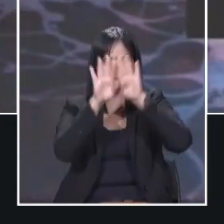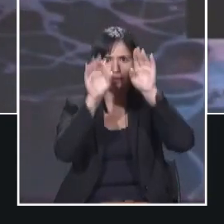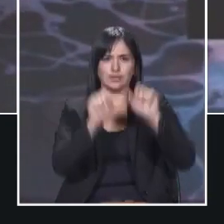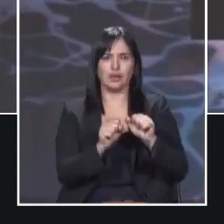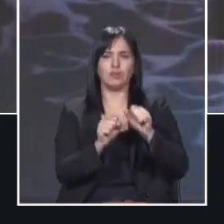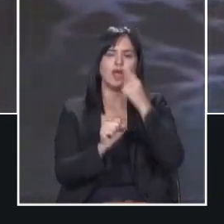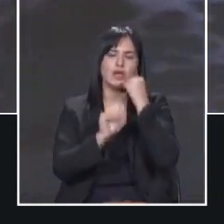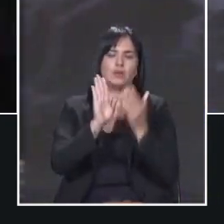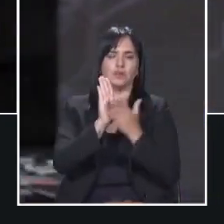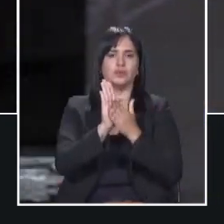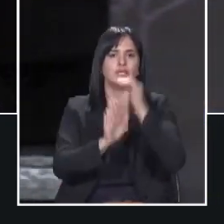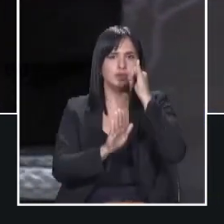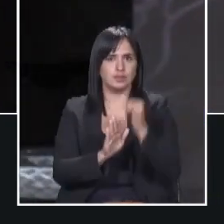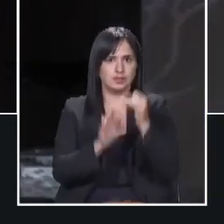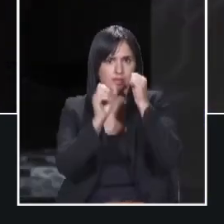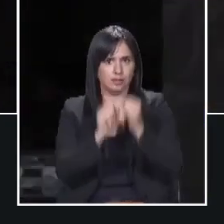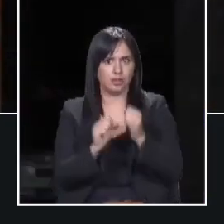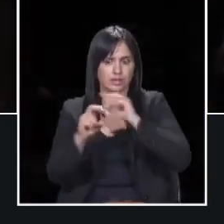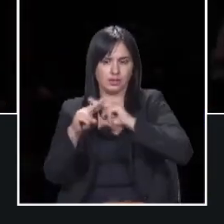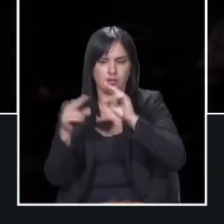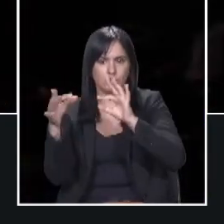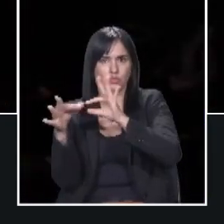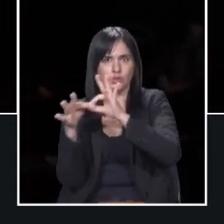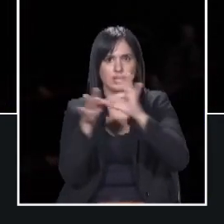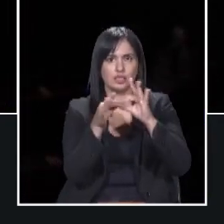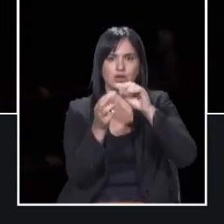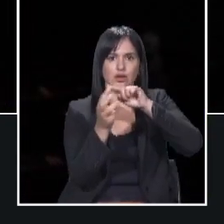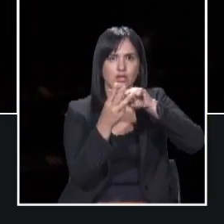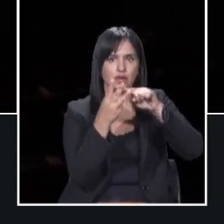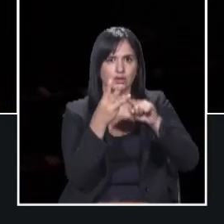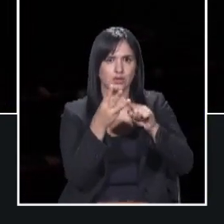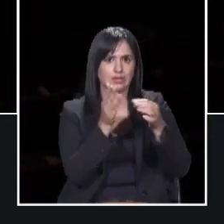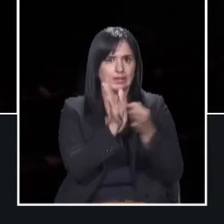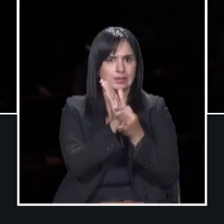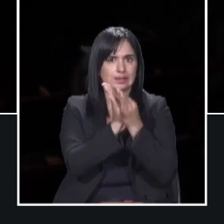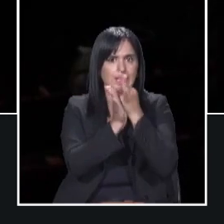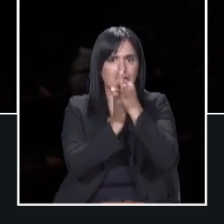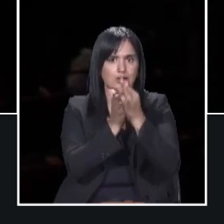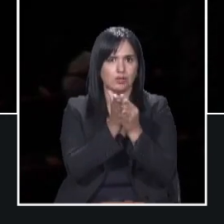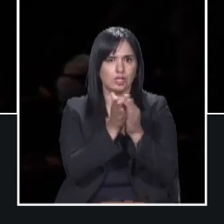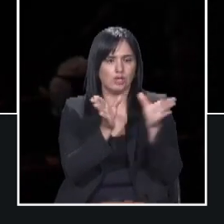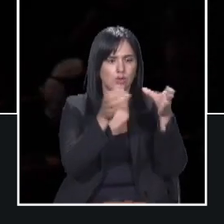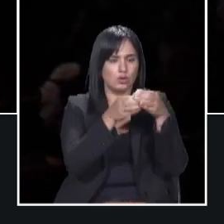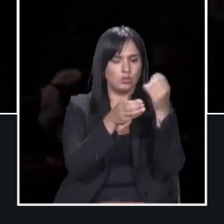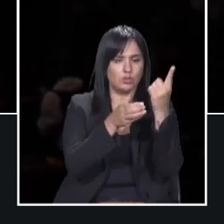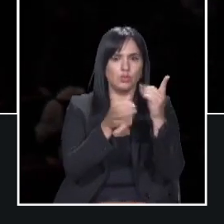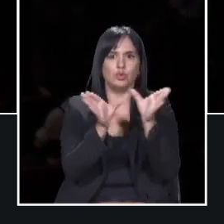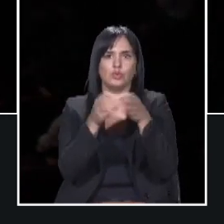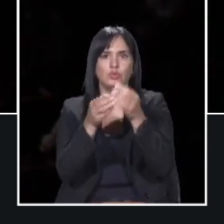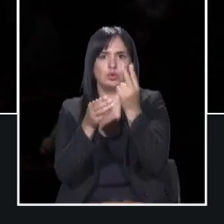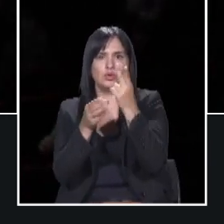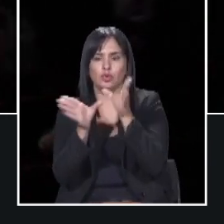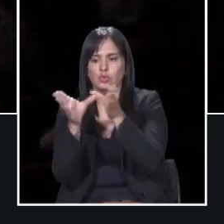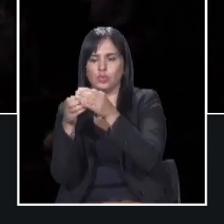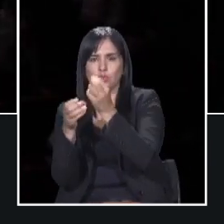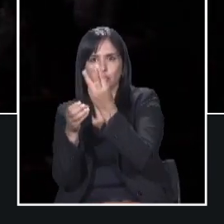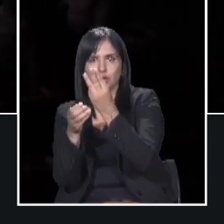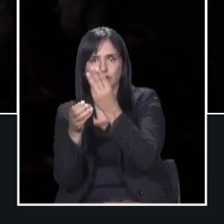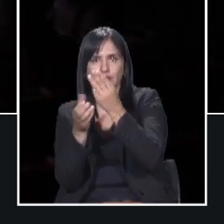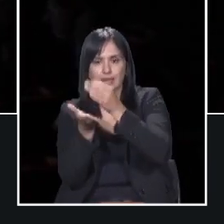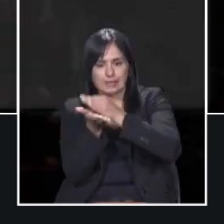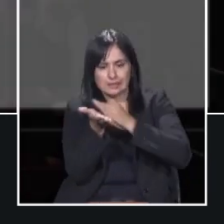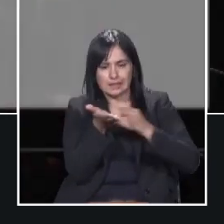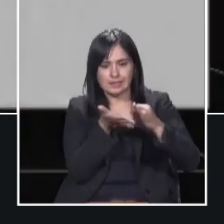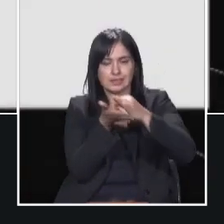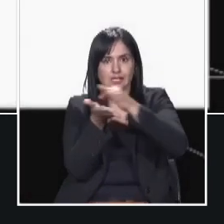that has three populations of cells, so population one, population two, population three, and these three populations can connect